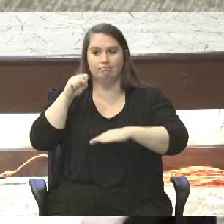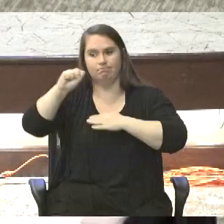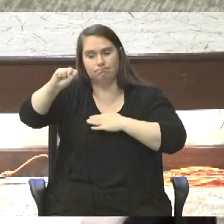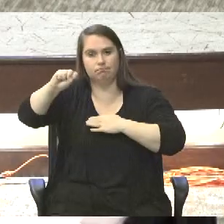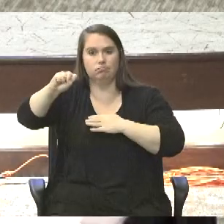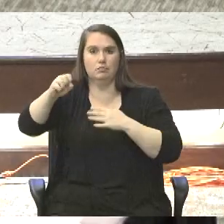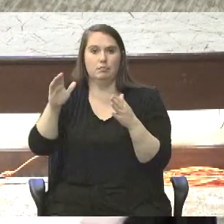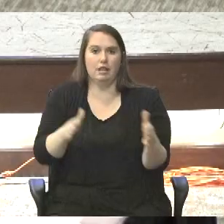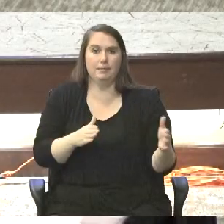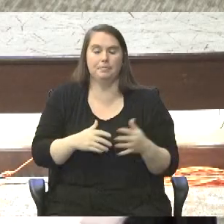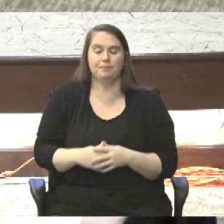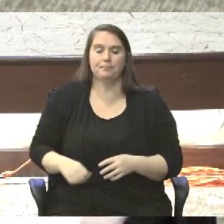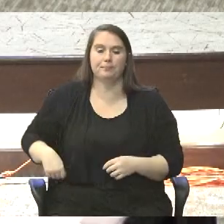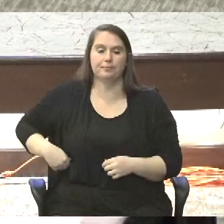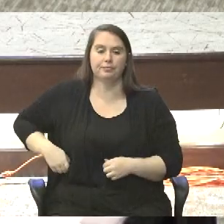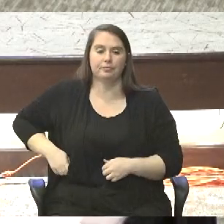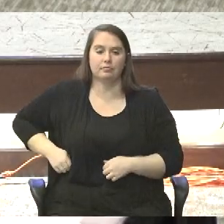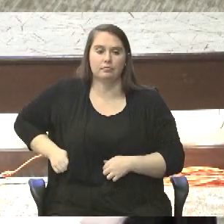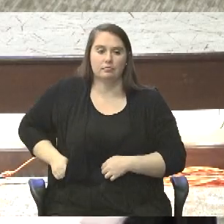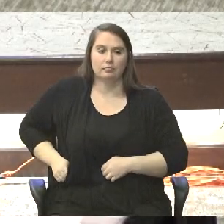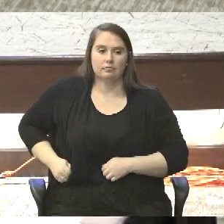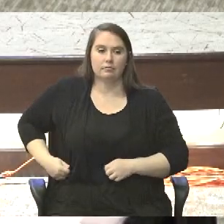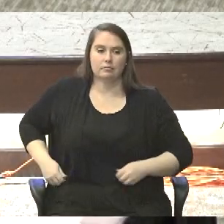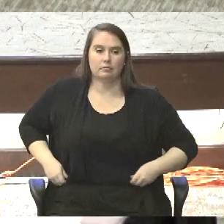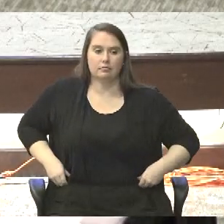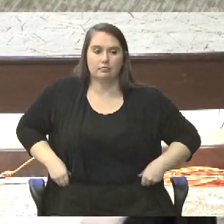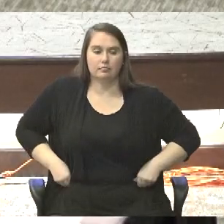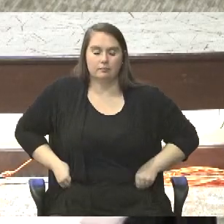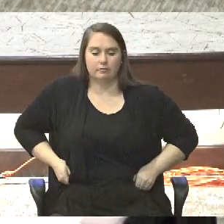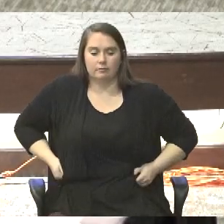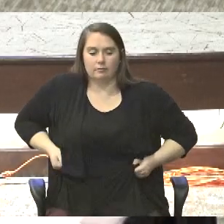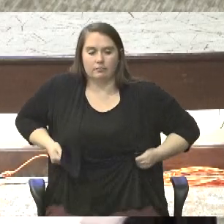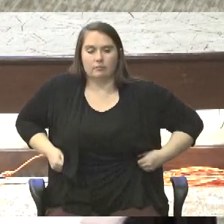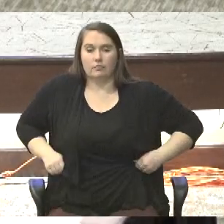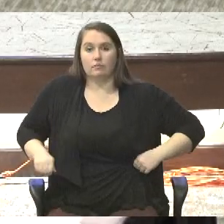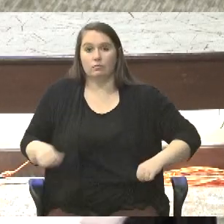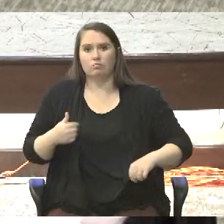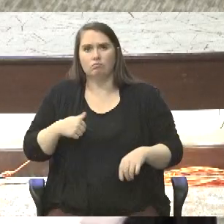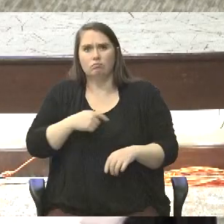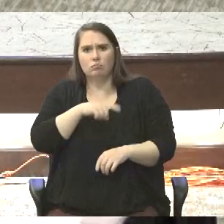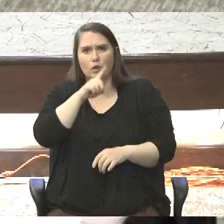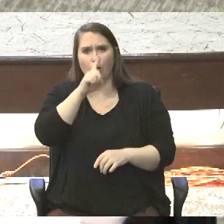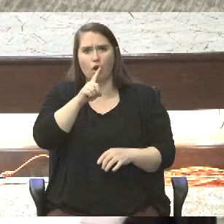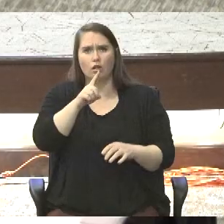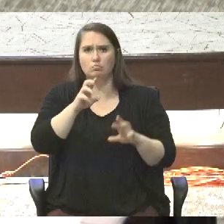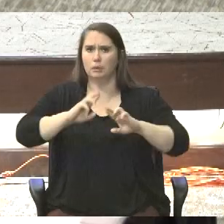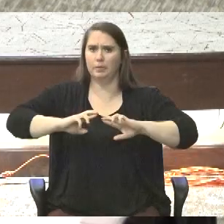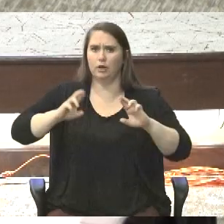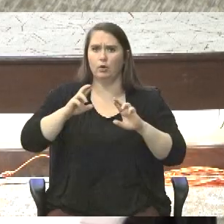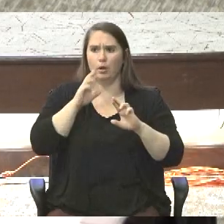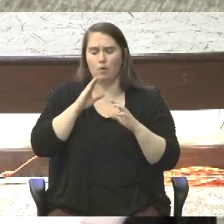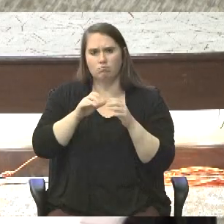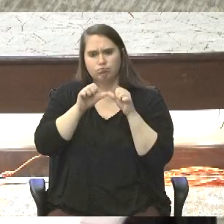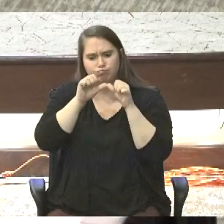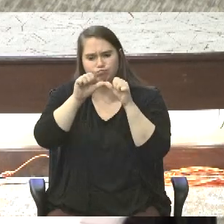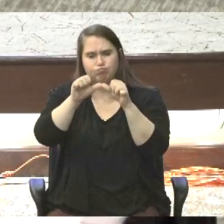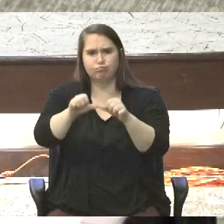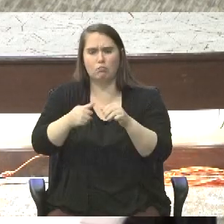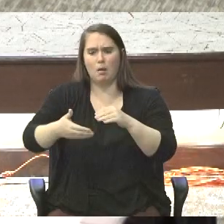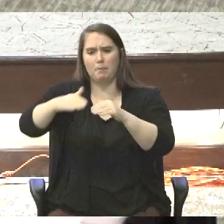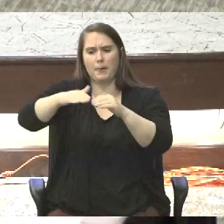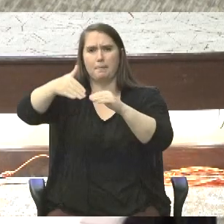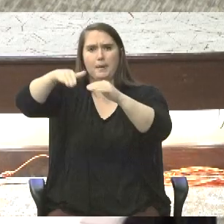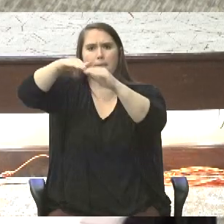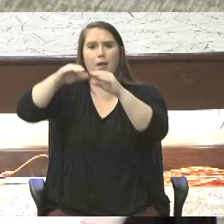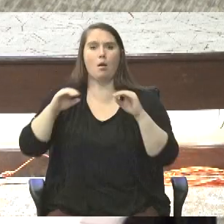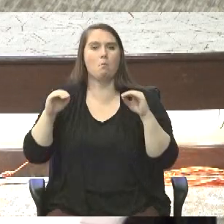So, well, I'd say I believe we are prepared, and we're having those discussions. We're going to continue to even be more prepared, and annually we will